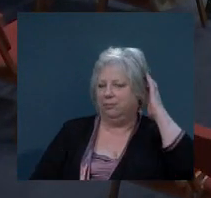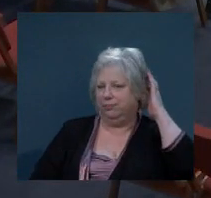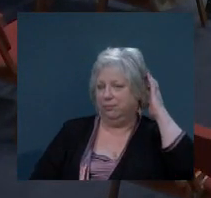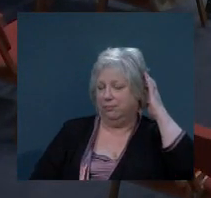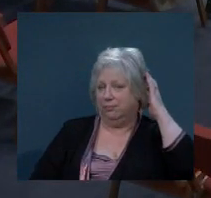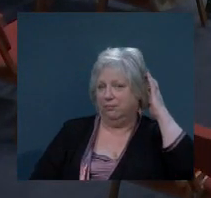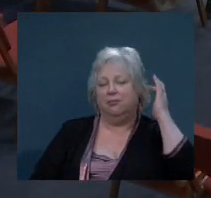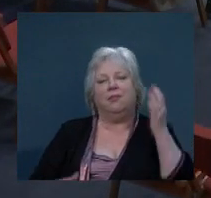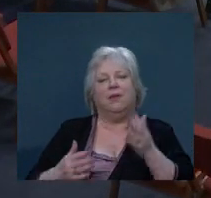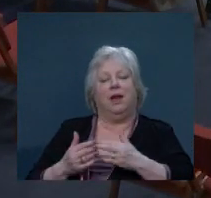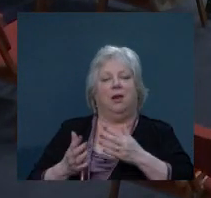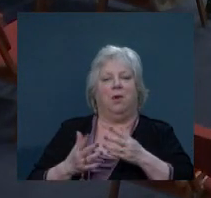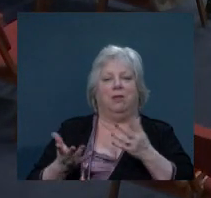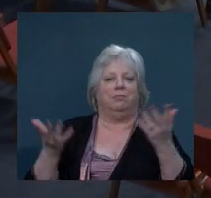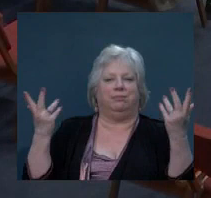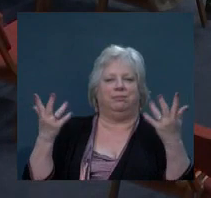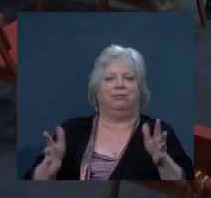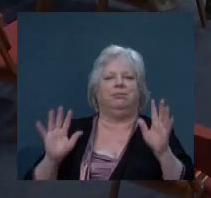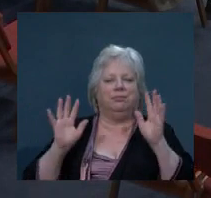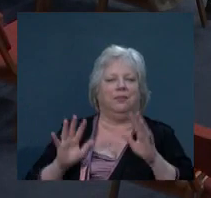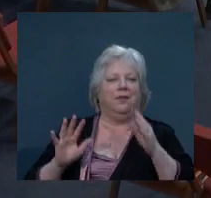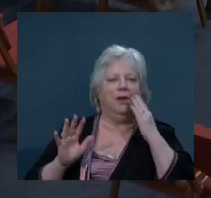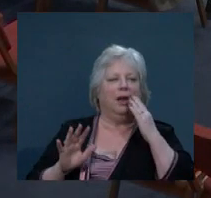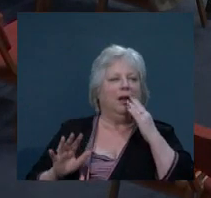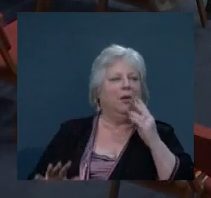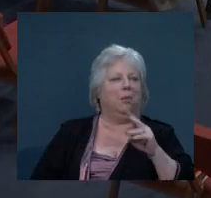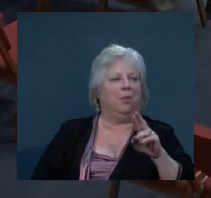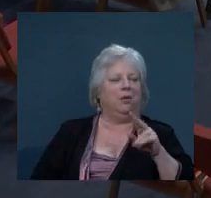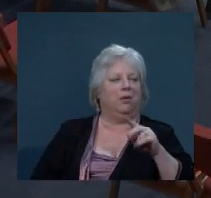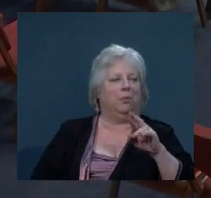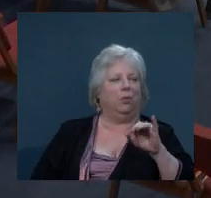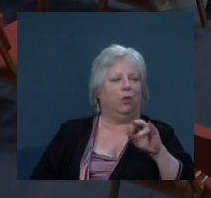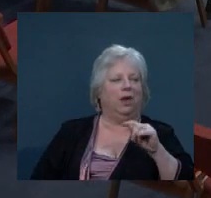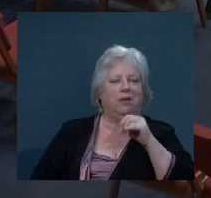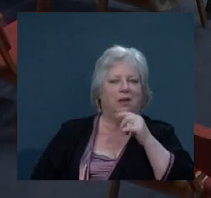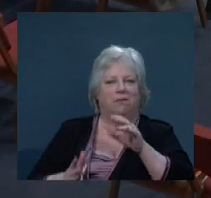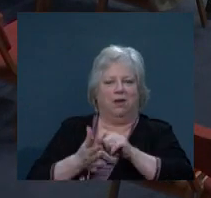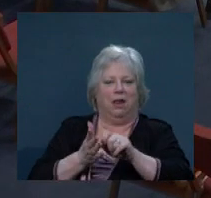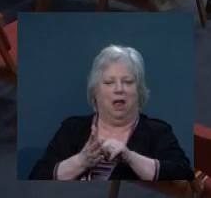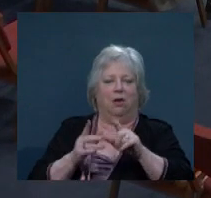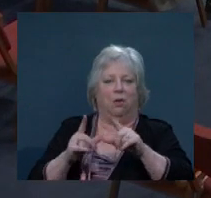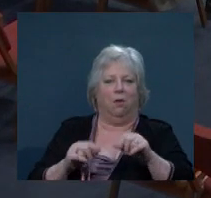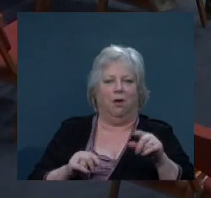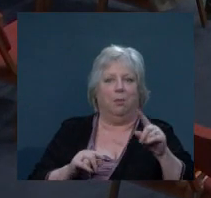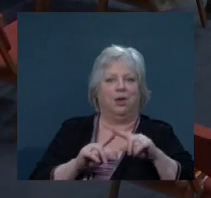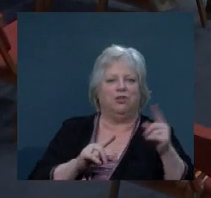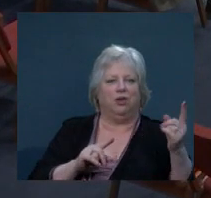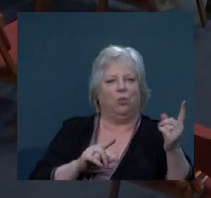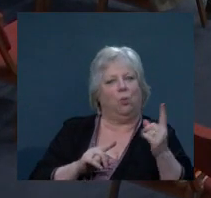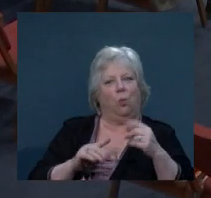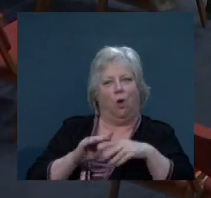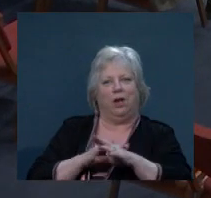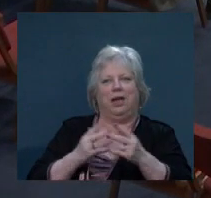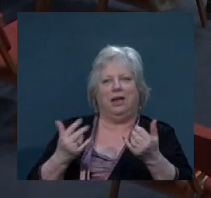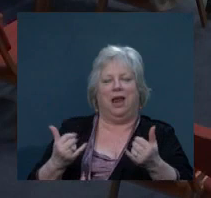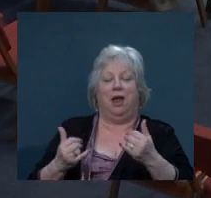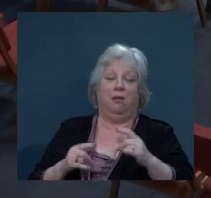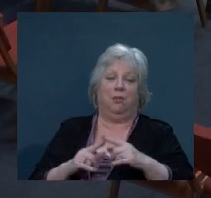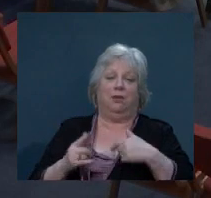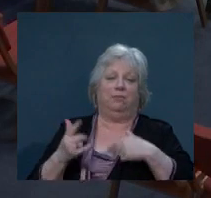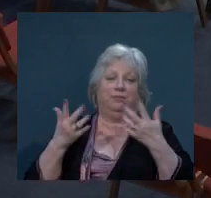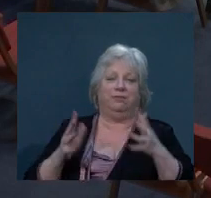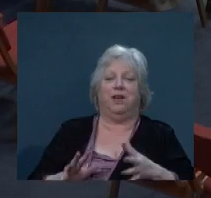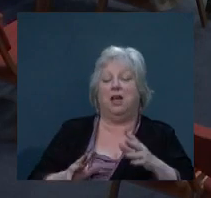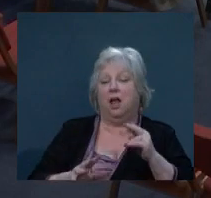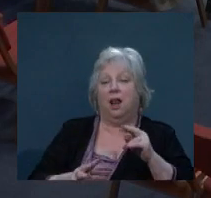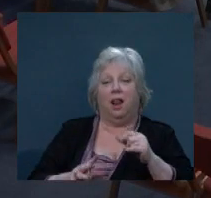anyway, that's that. I know Mr. Priest didn't fill out a card. She's walking in right now. But anyway, that's all I've got, unless you've